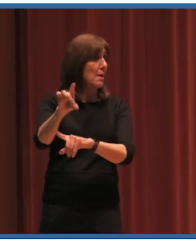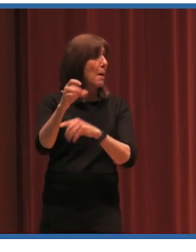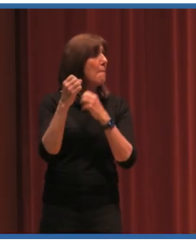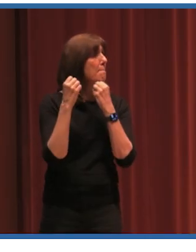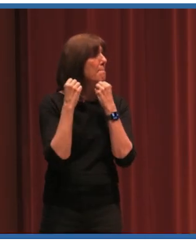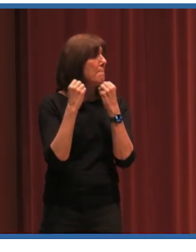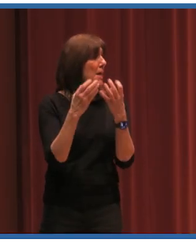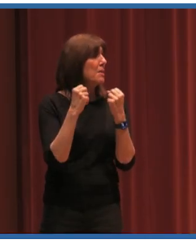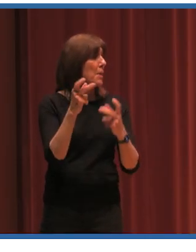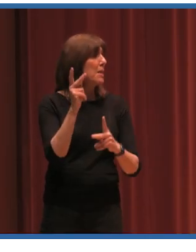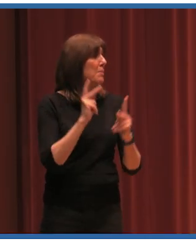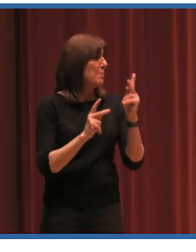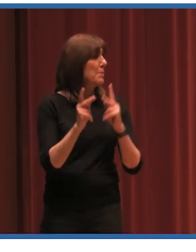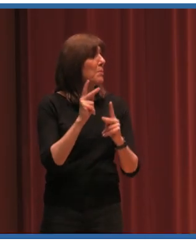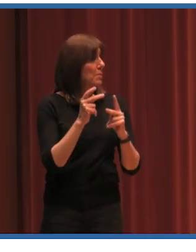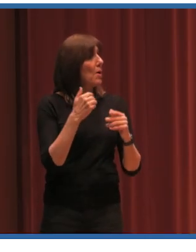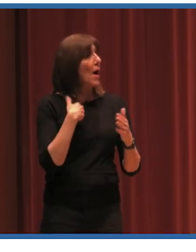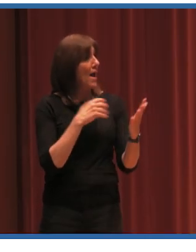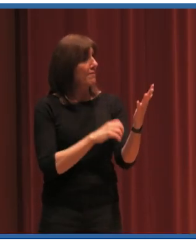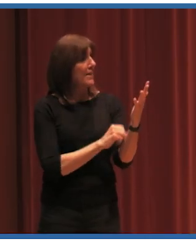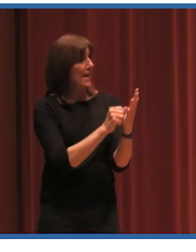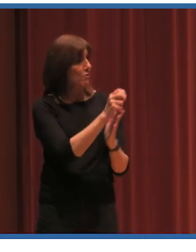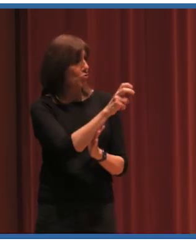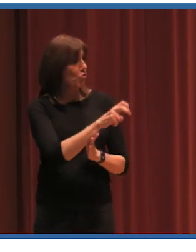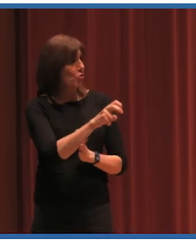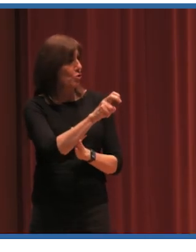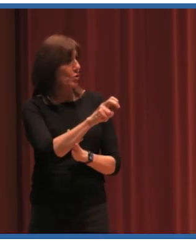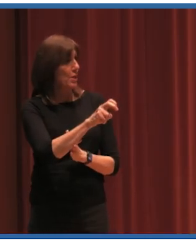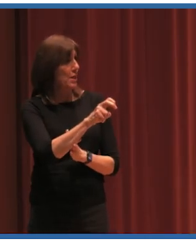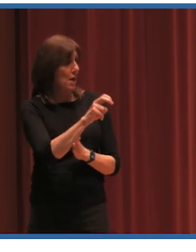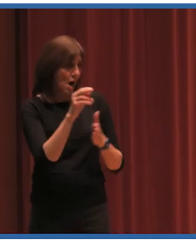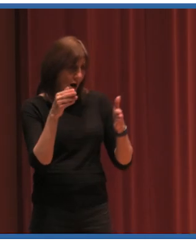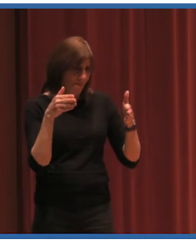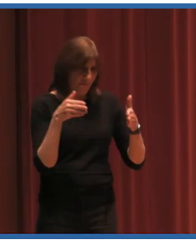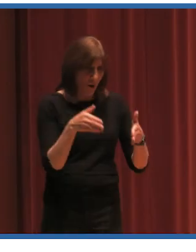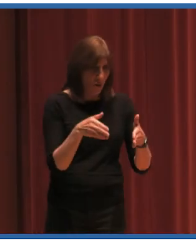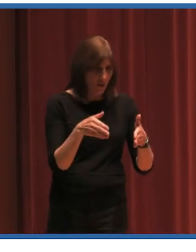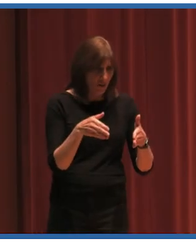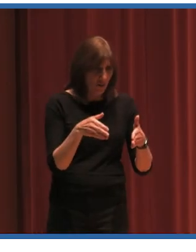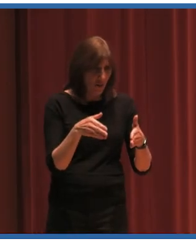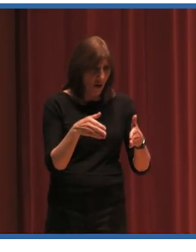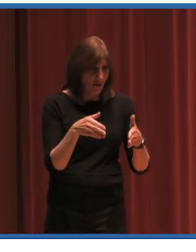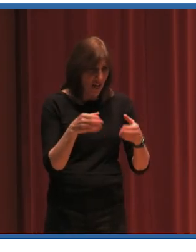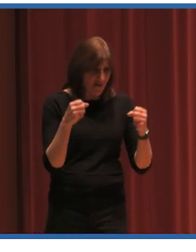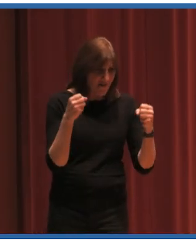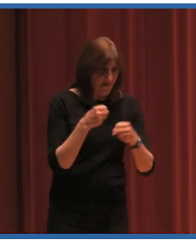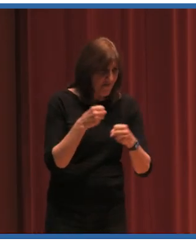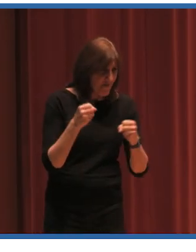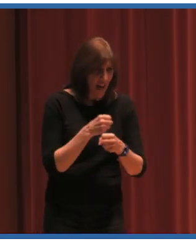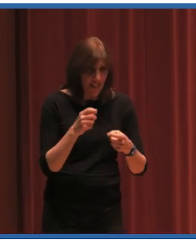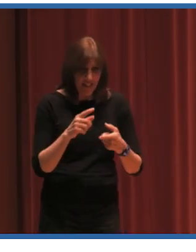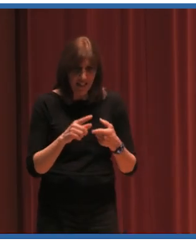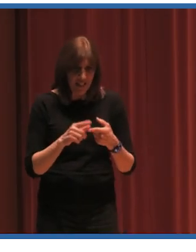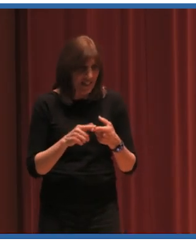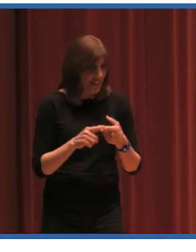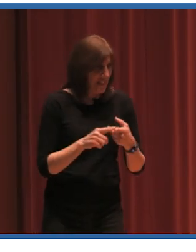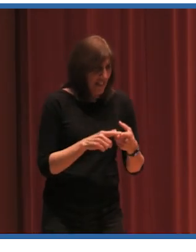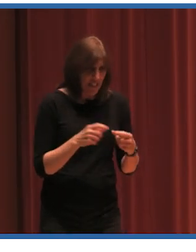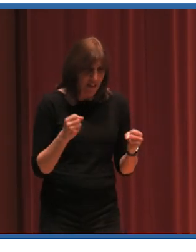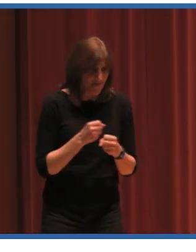the cancer journey are so focused on the fight, and that this is a